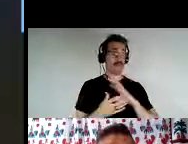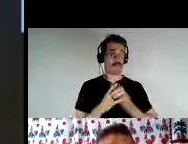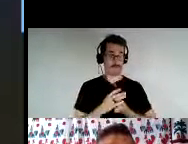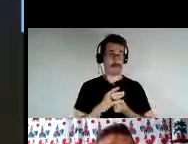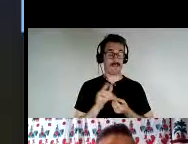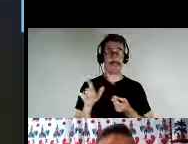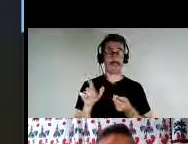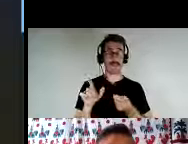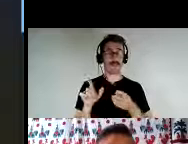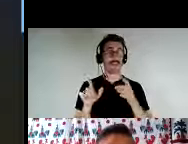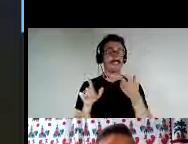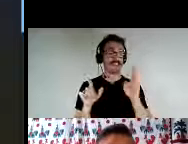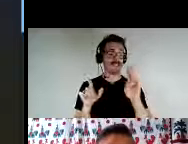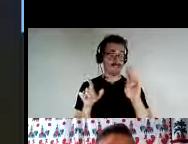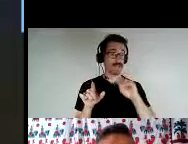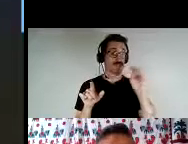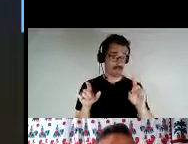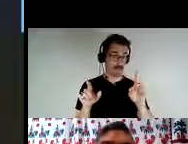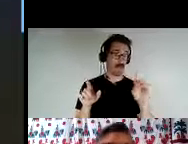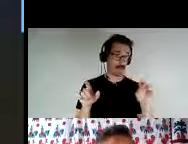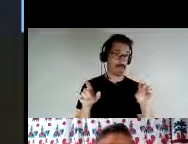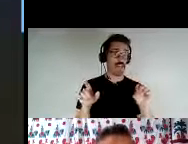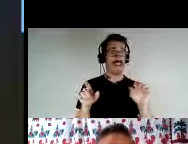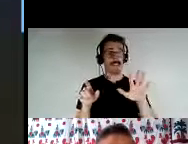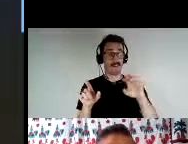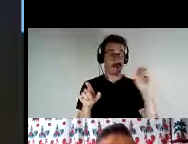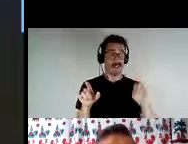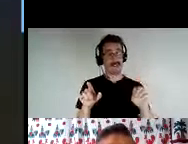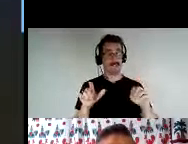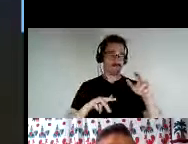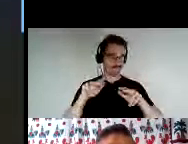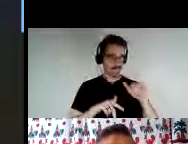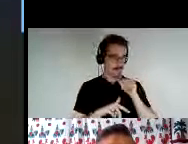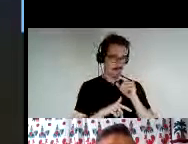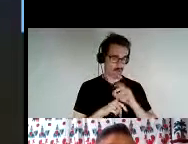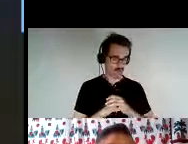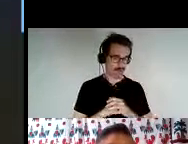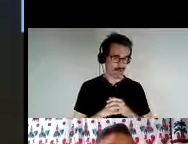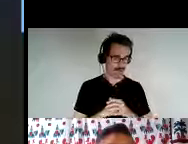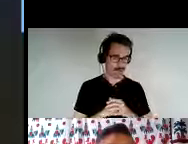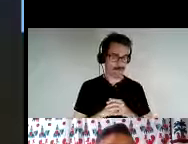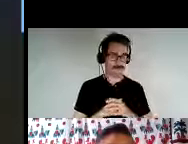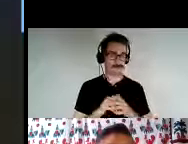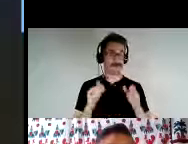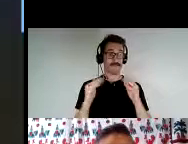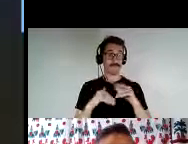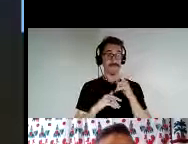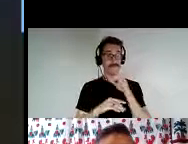17% do, and 5% are unsure. Providing direct services to